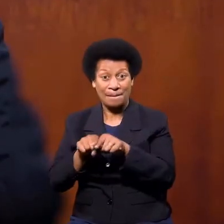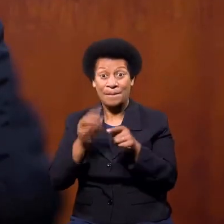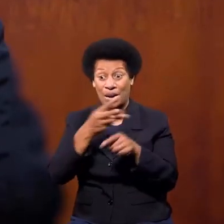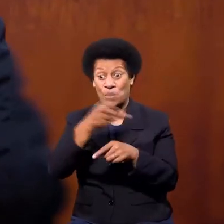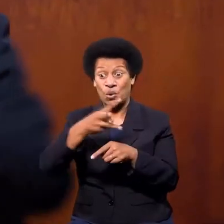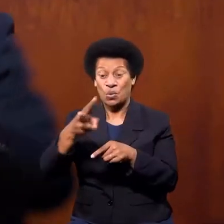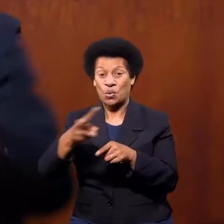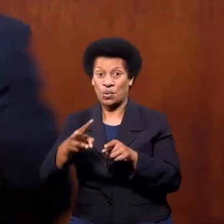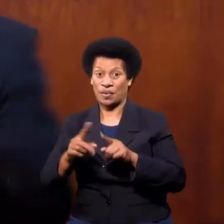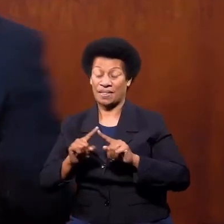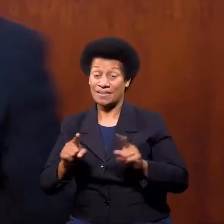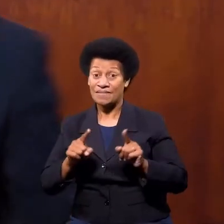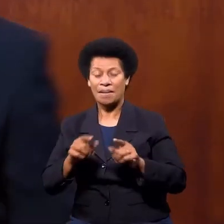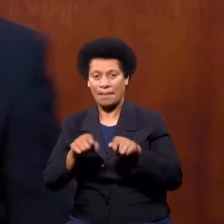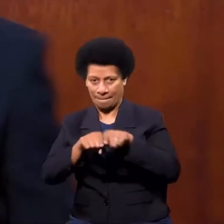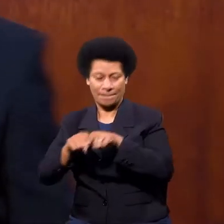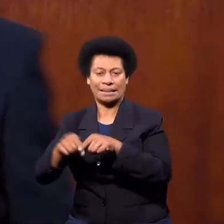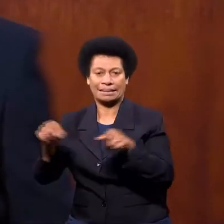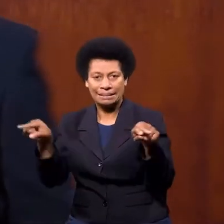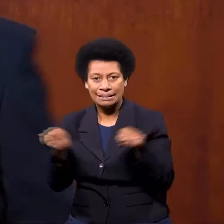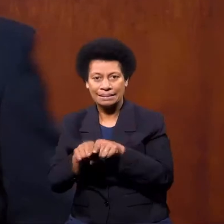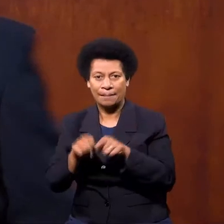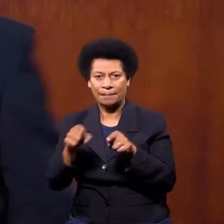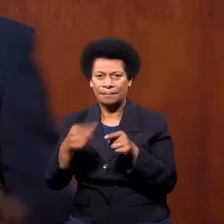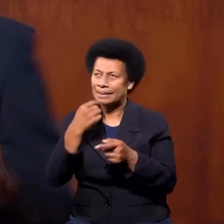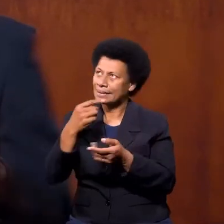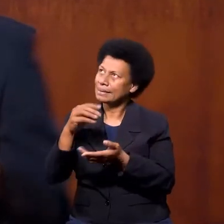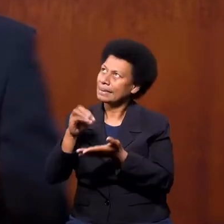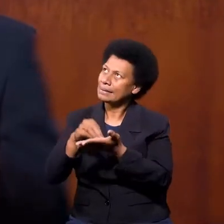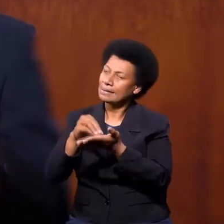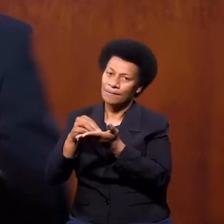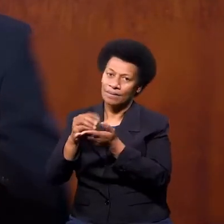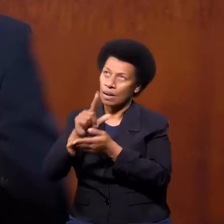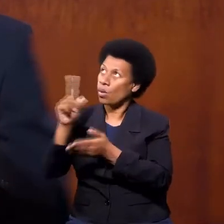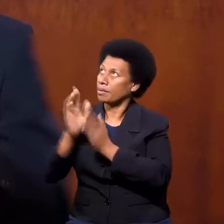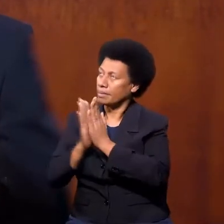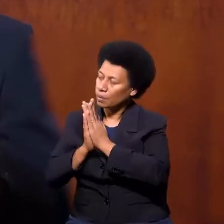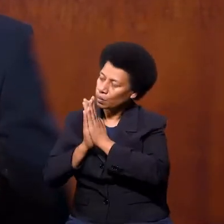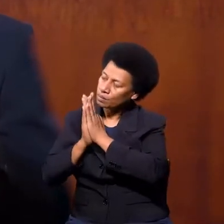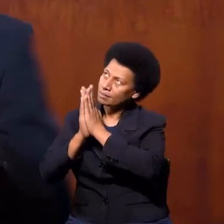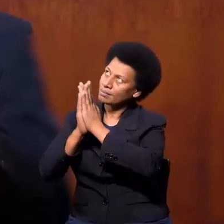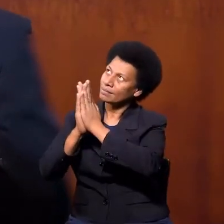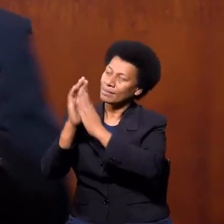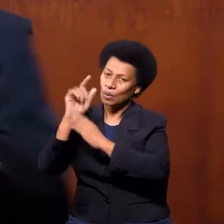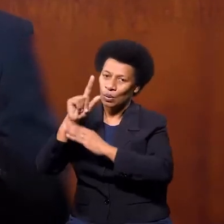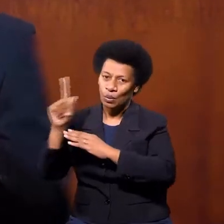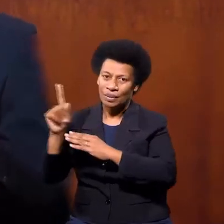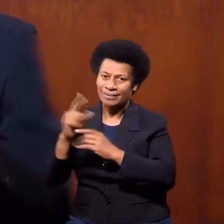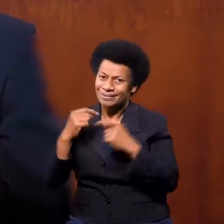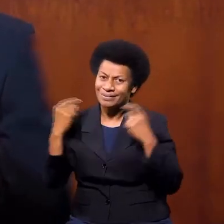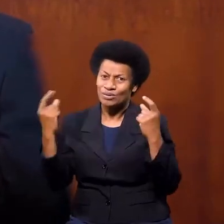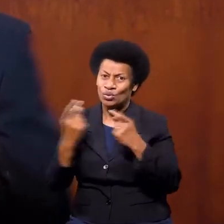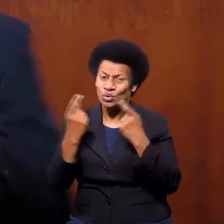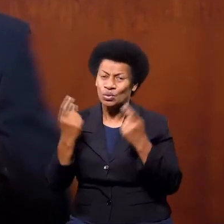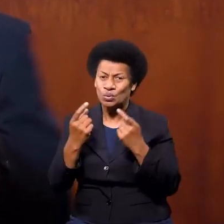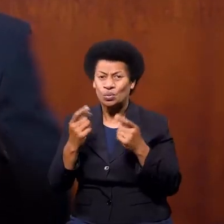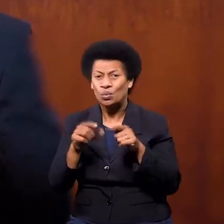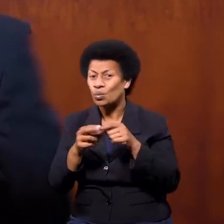thing. Okay? So you read there in Psalms chapter 2, verse 11, "Serve the Lord with fear and rejoice with